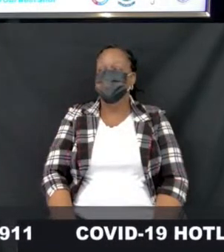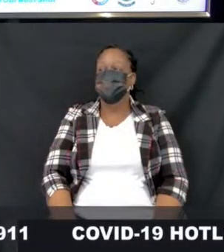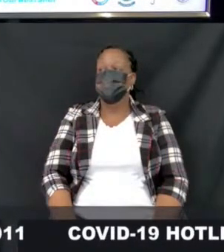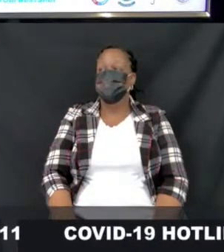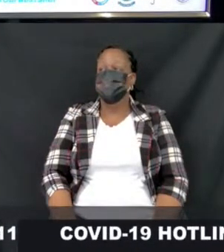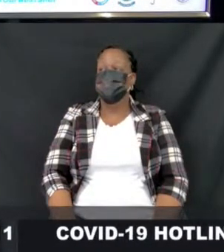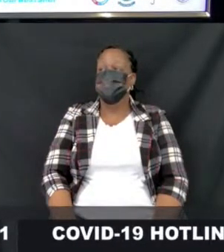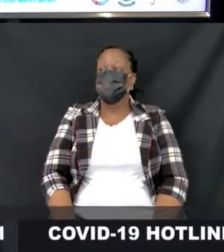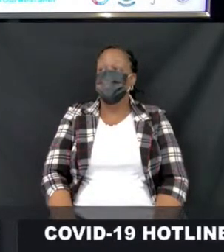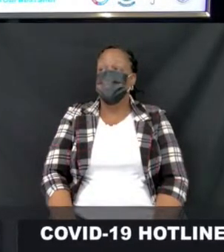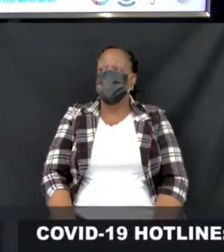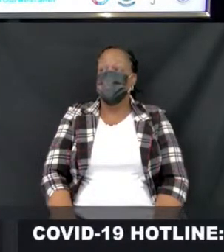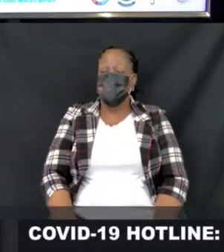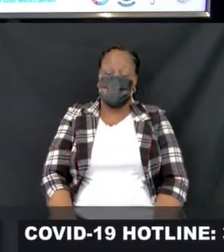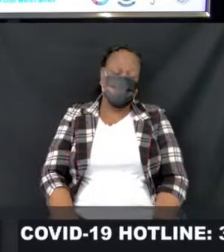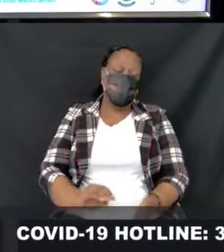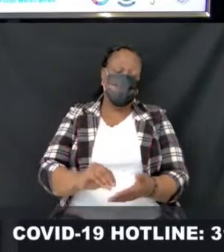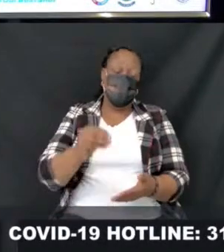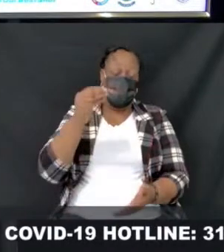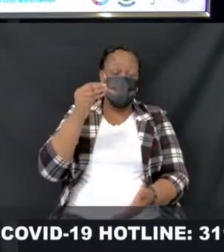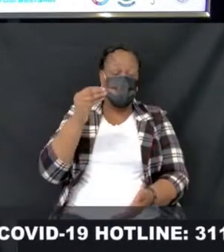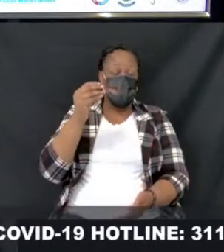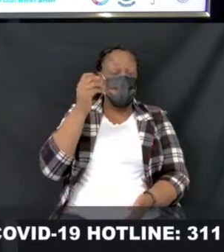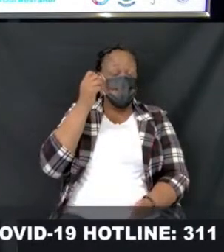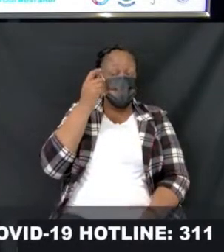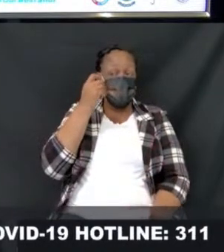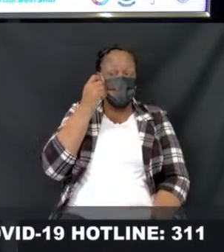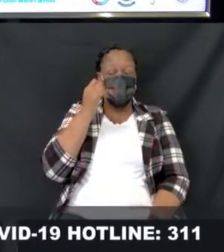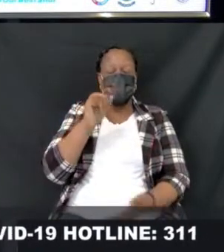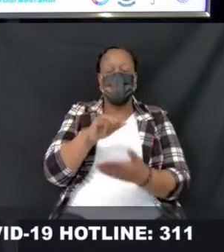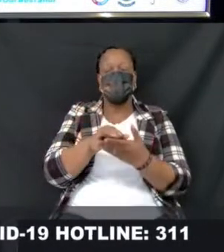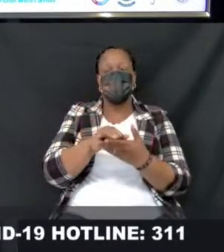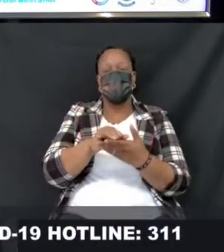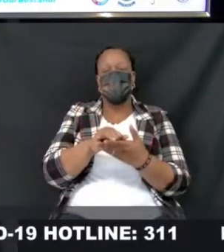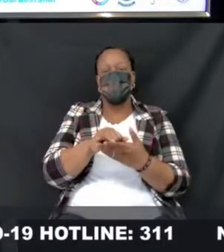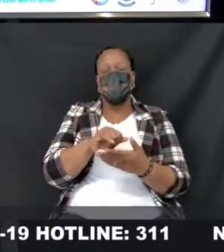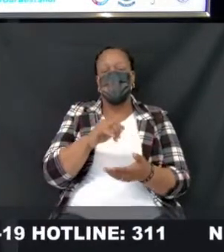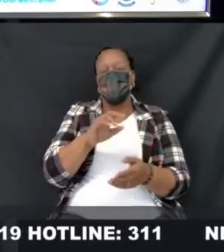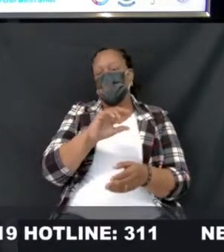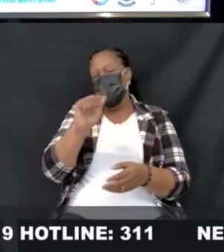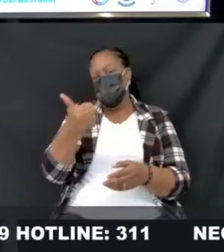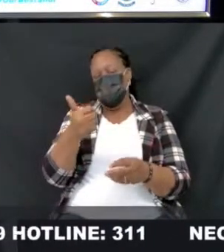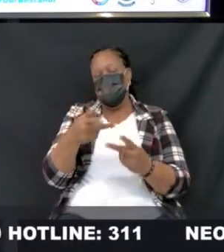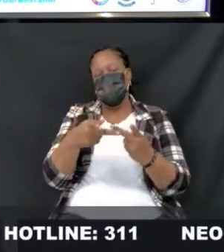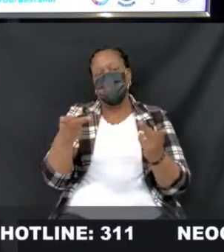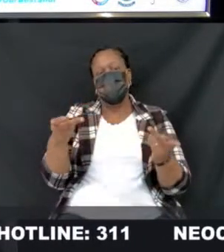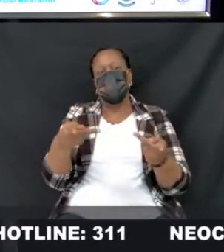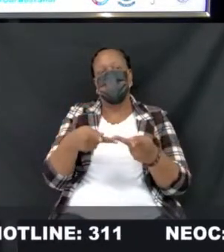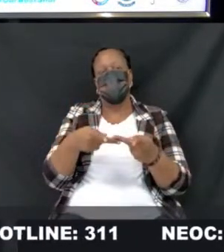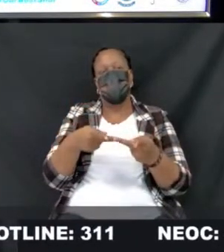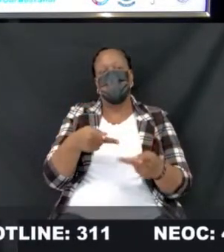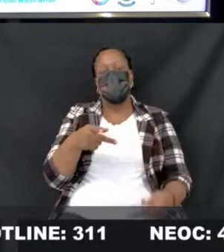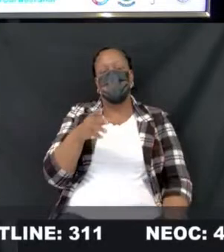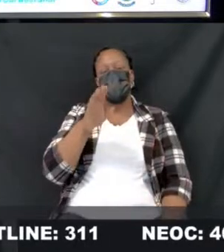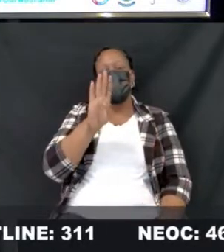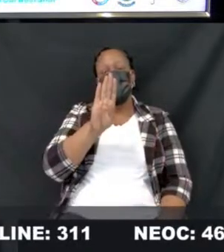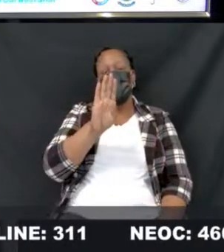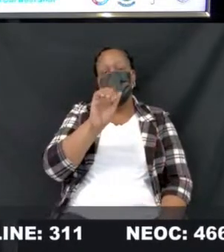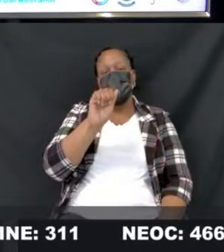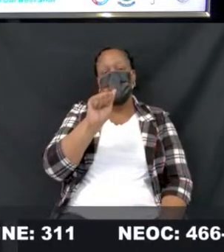that Bahamas, in particular, talking about the English speaking, Bahamas has a 2%